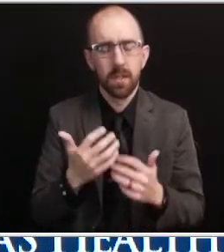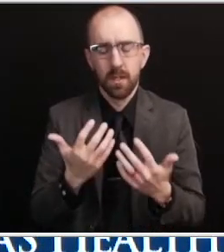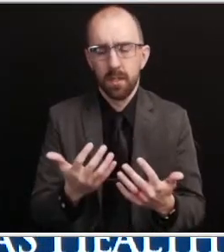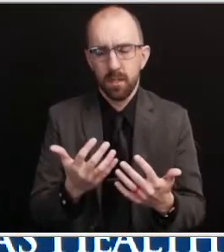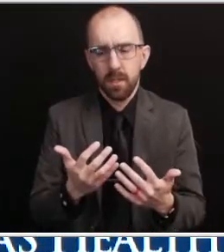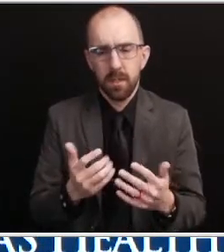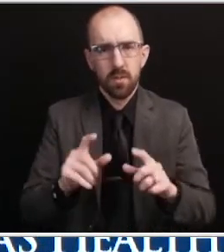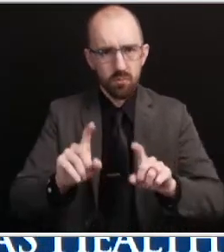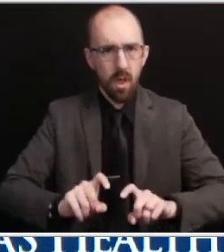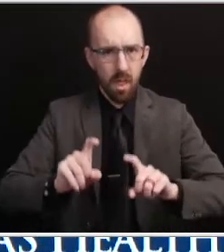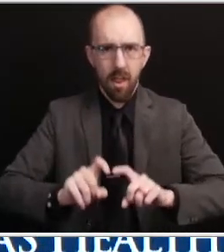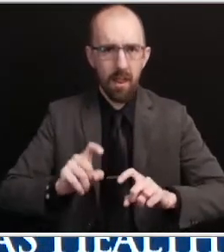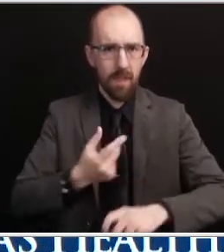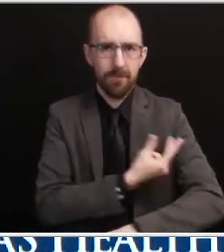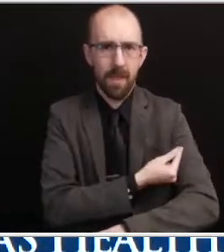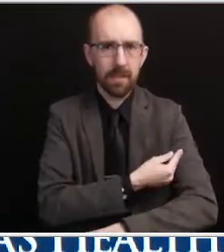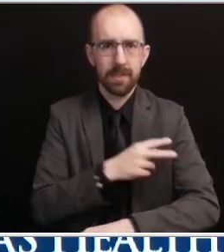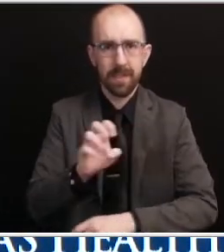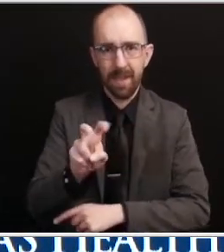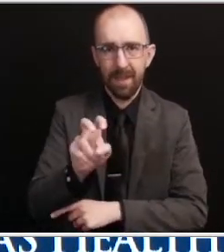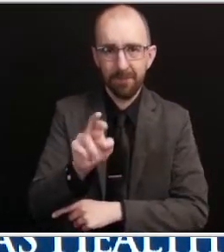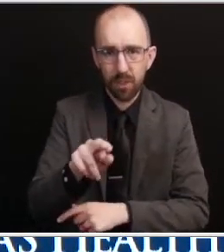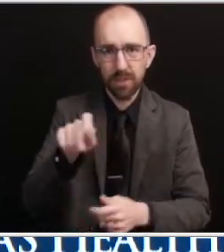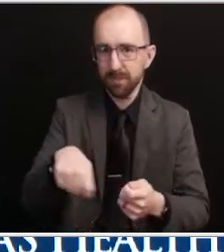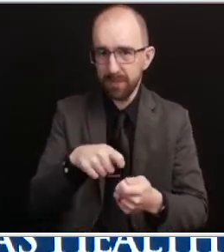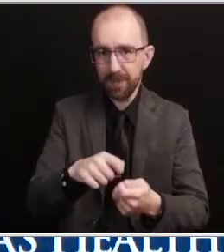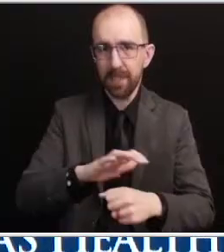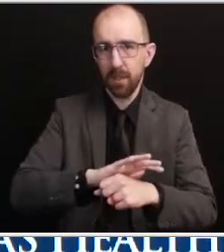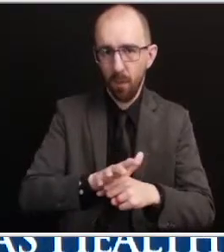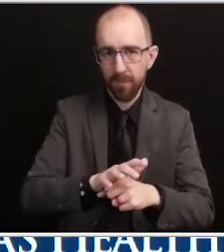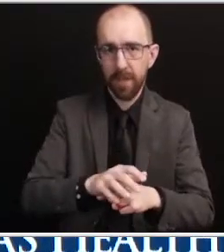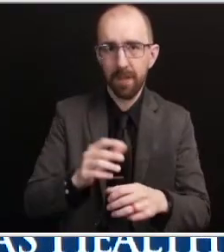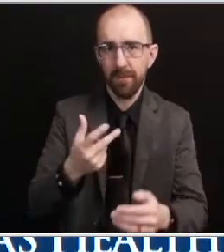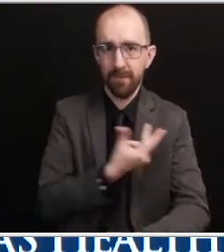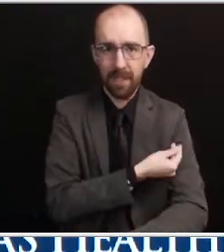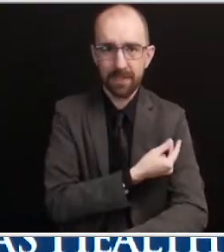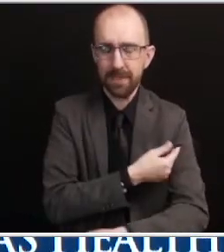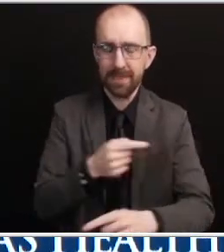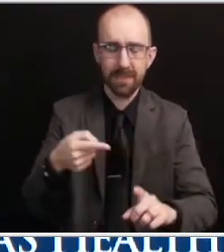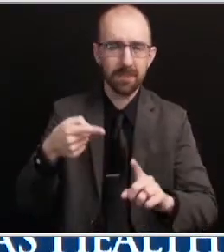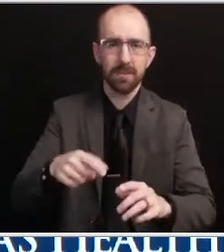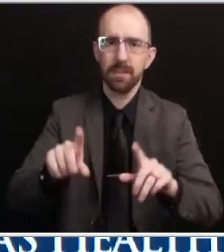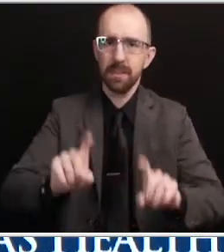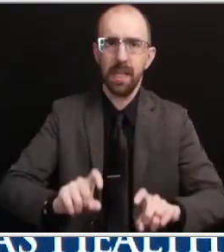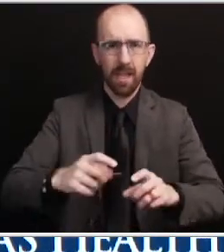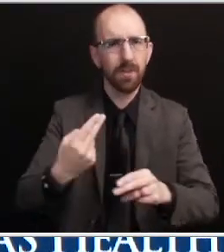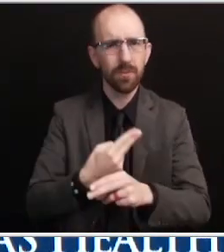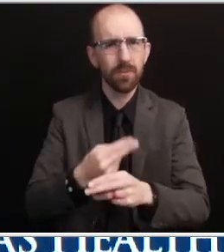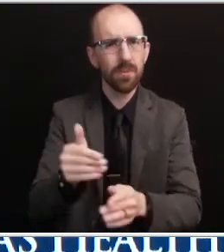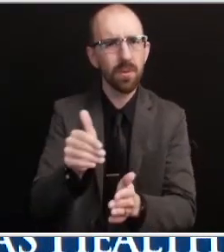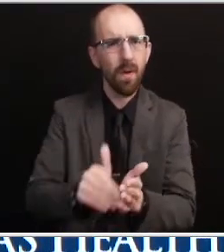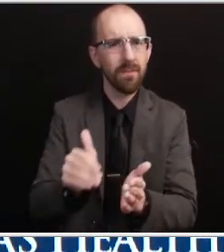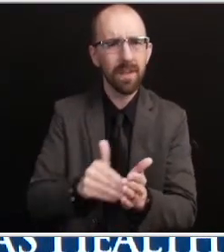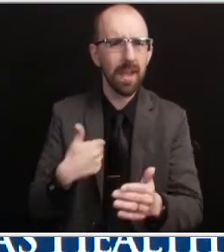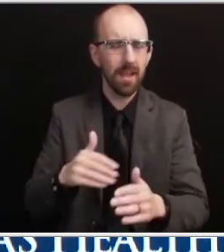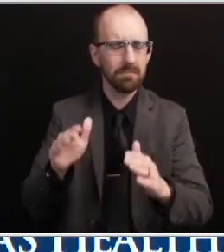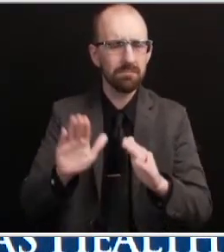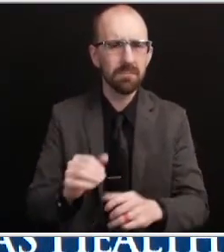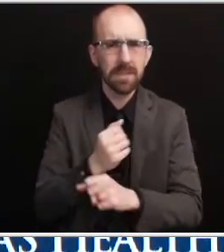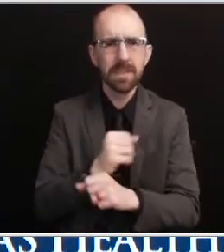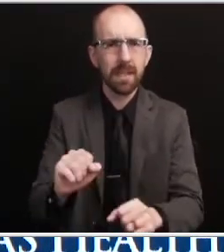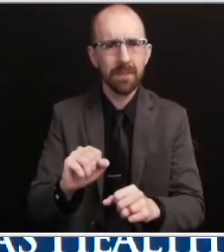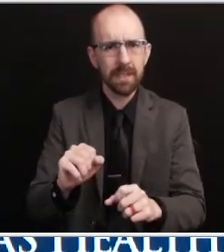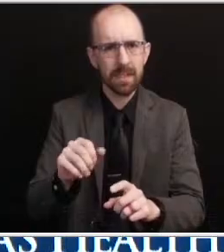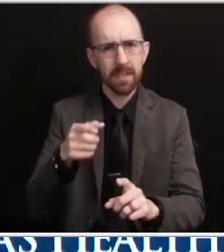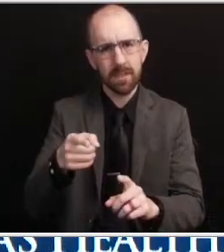trialed vaccines ever, specifically the COVID vaccine, but also it's been used so much. It has an excellent safety profile, an